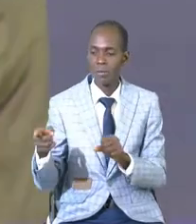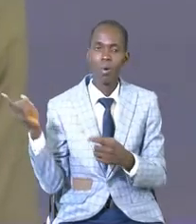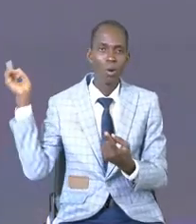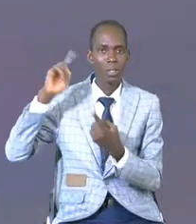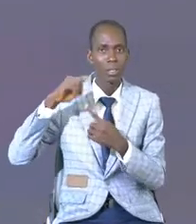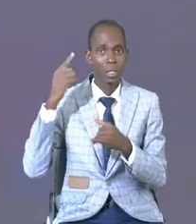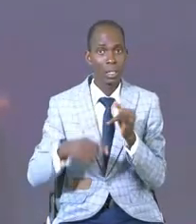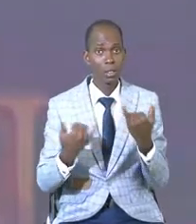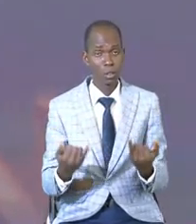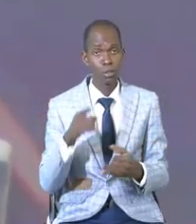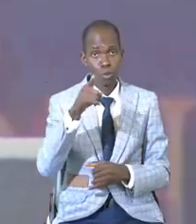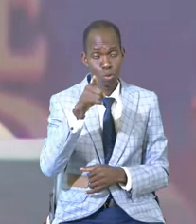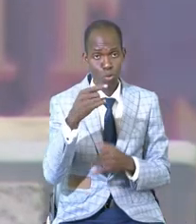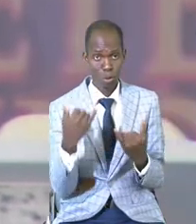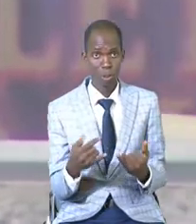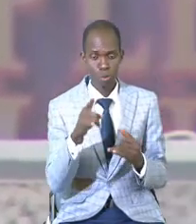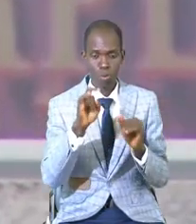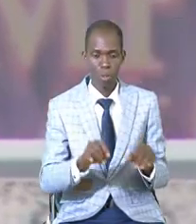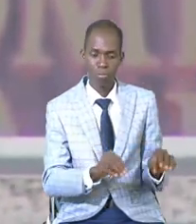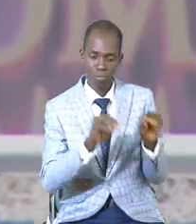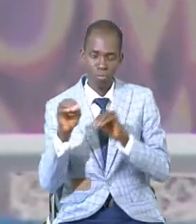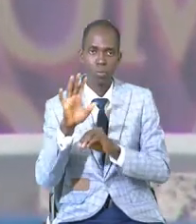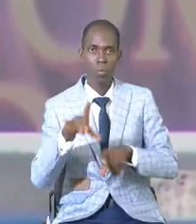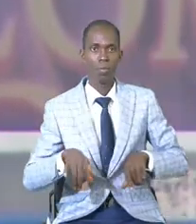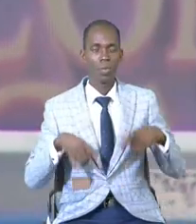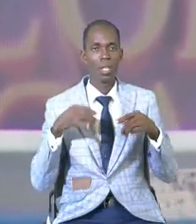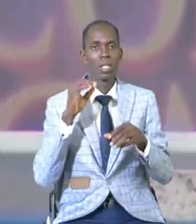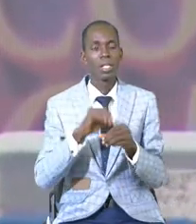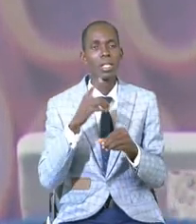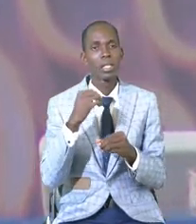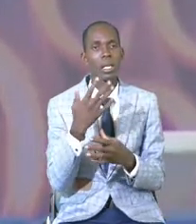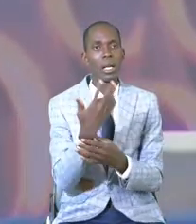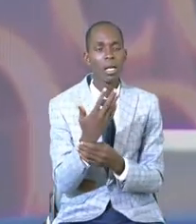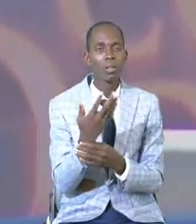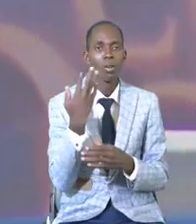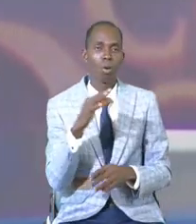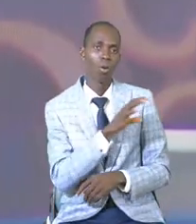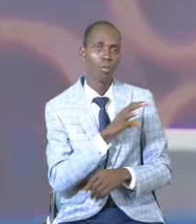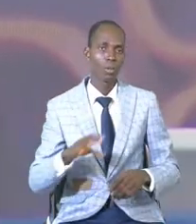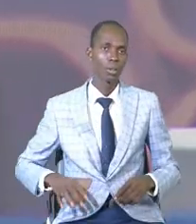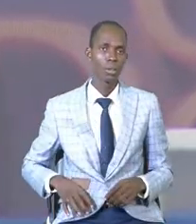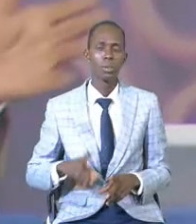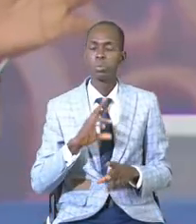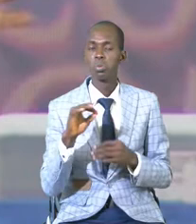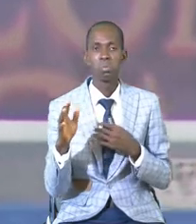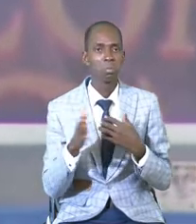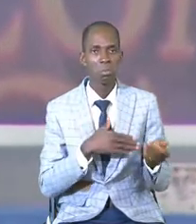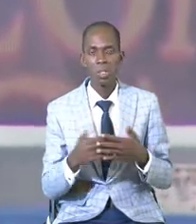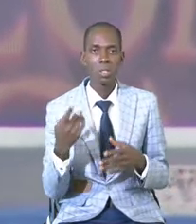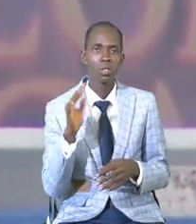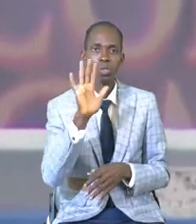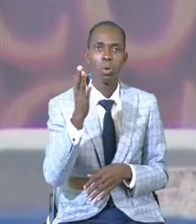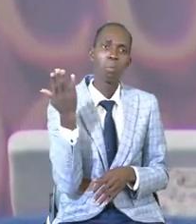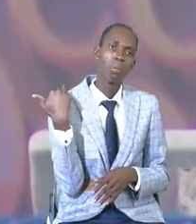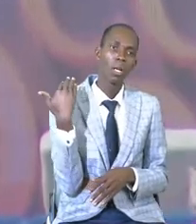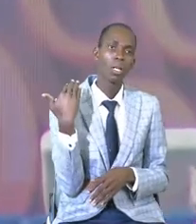can place your life in the hands of Christ. No matter the past, he can